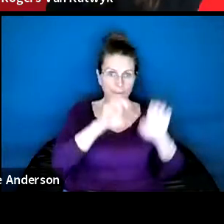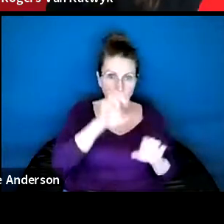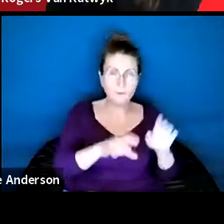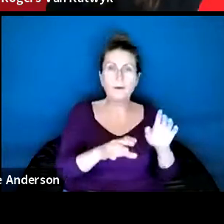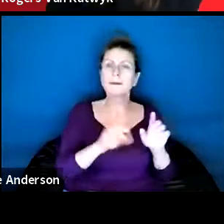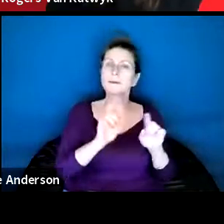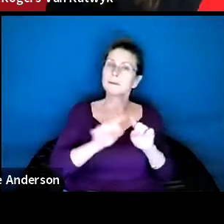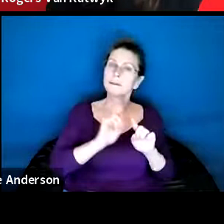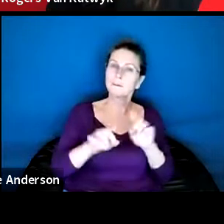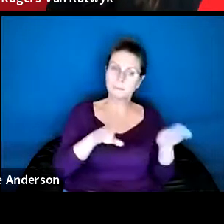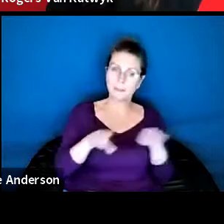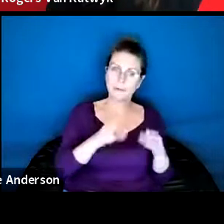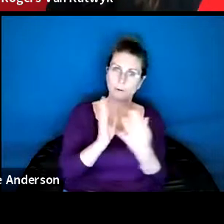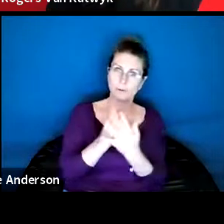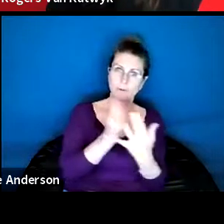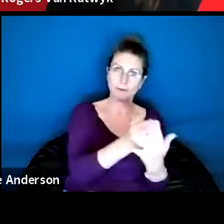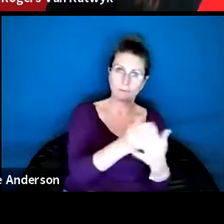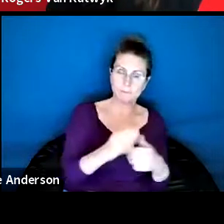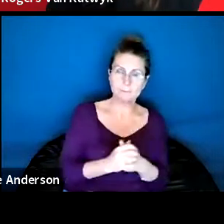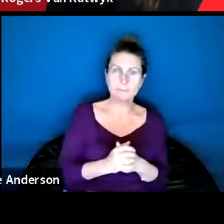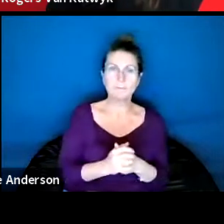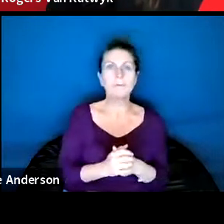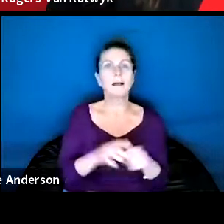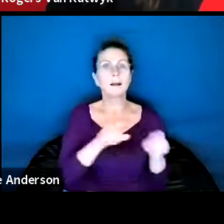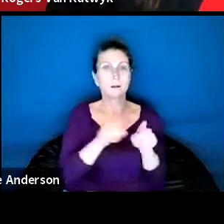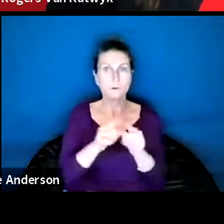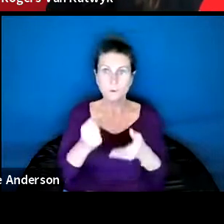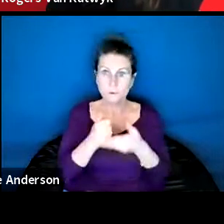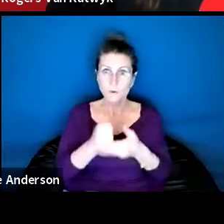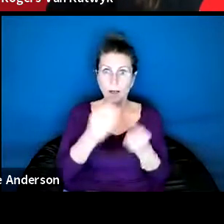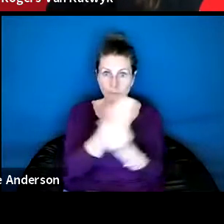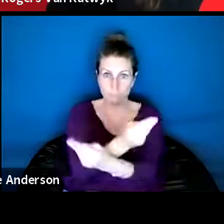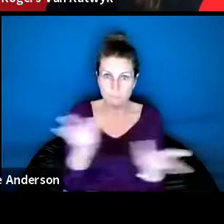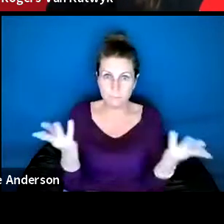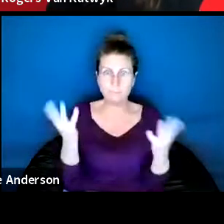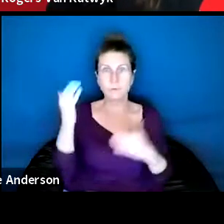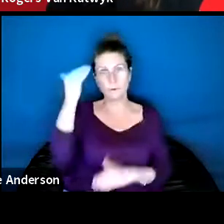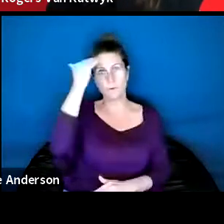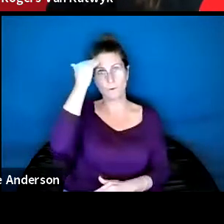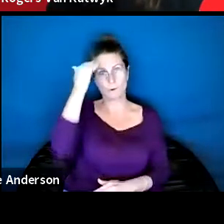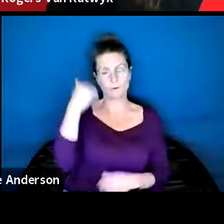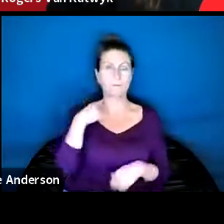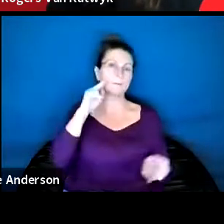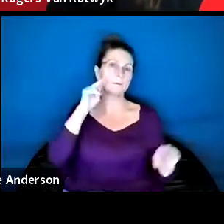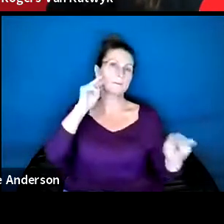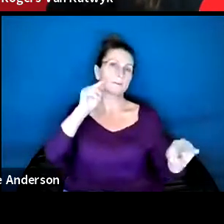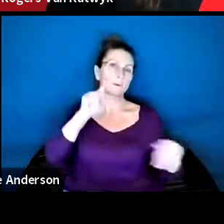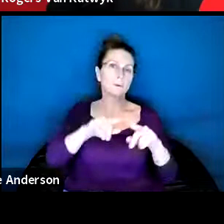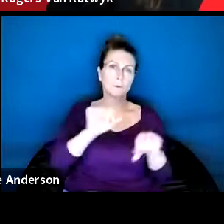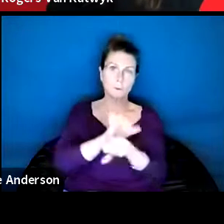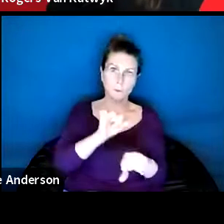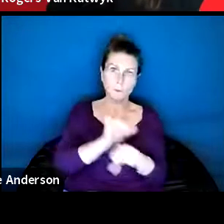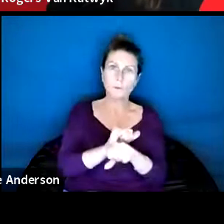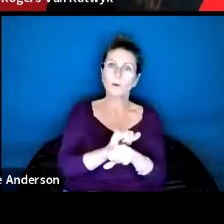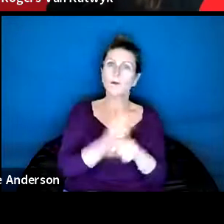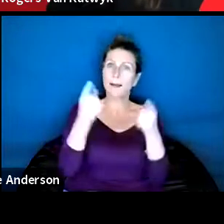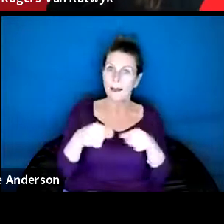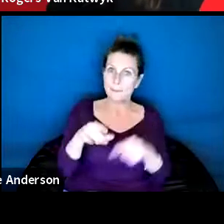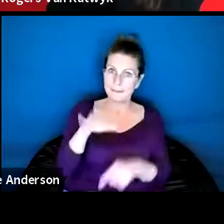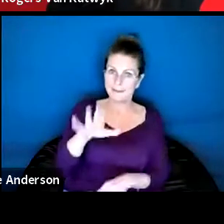behavioral interventions and mobilizing knowledge. And so I'm really looking forward to the work being generated in that